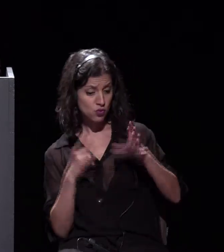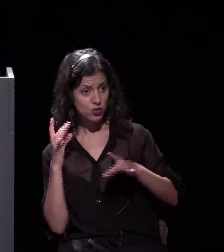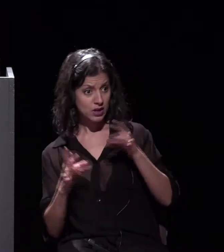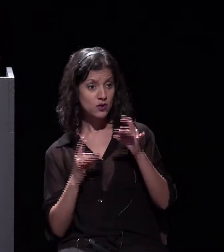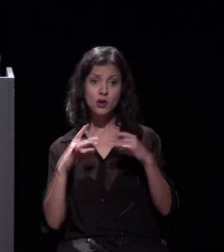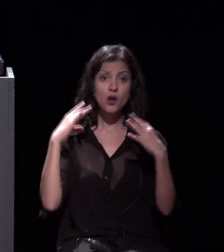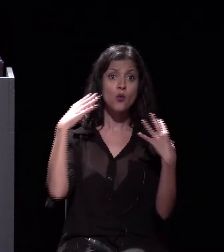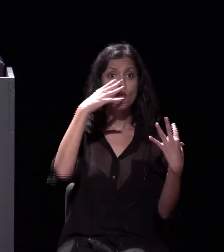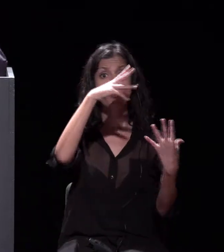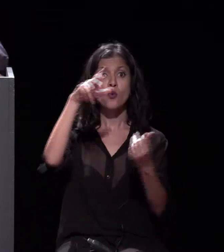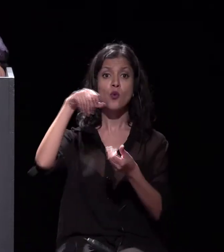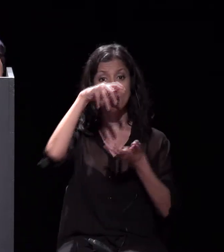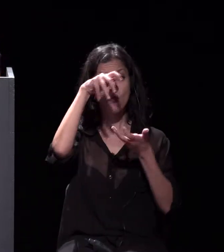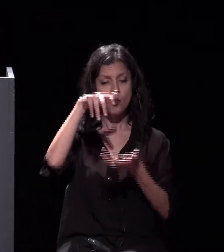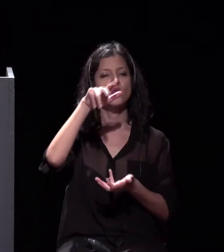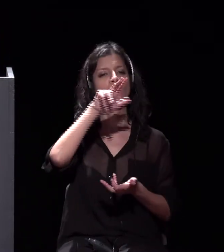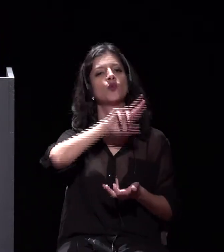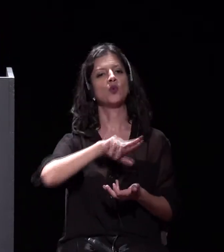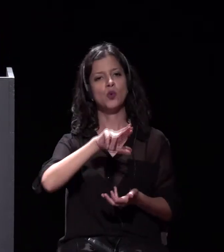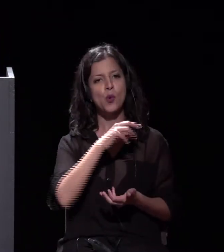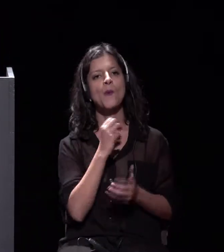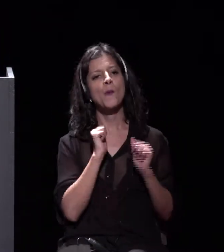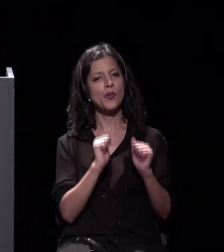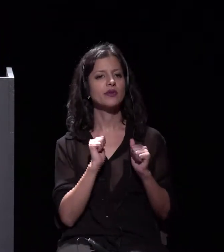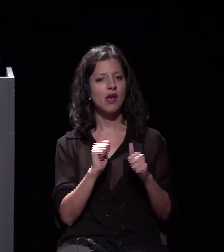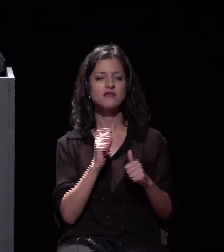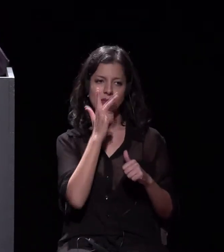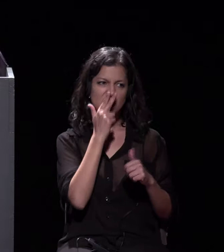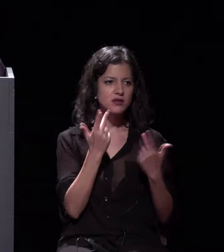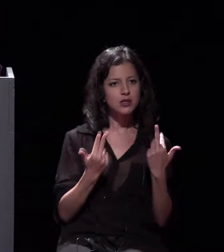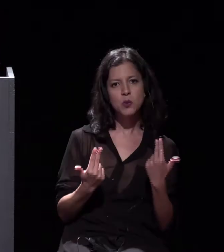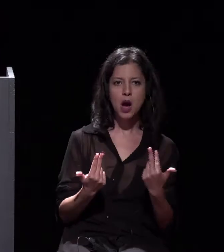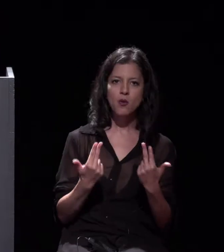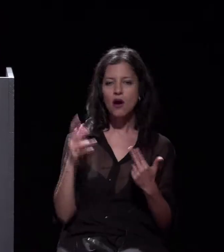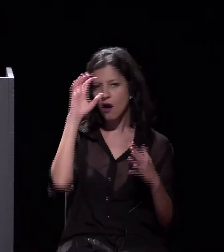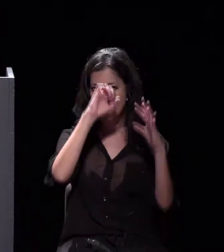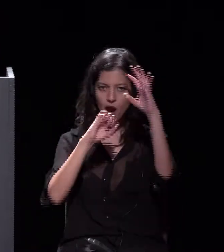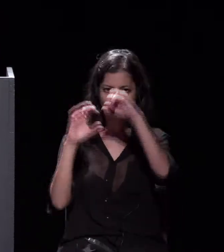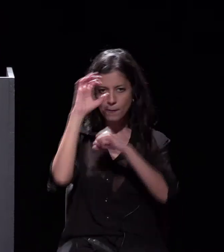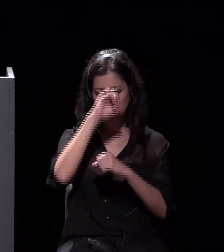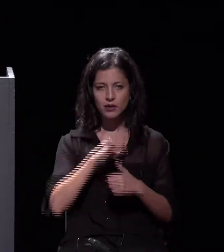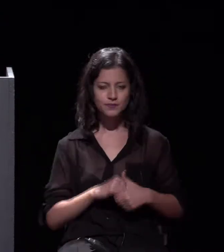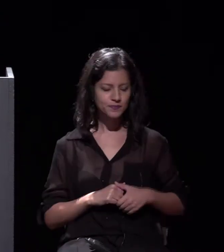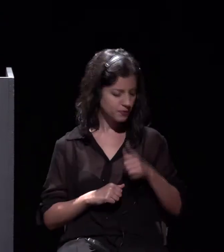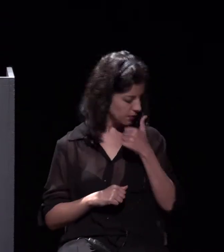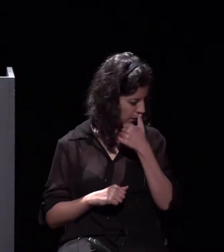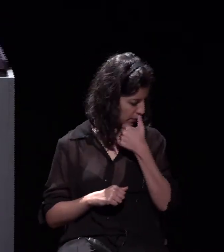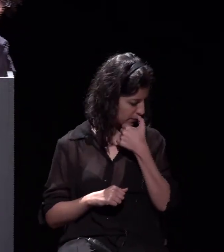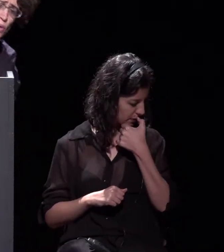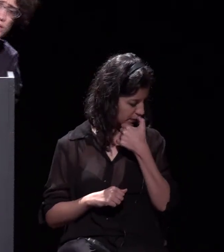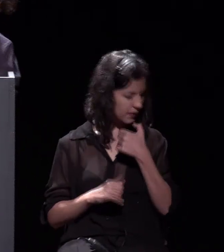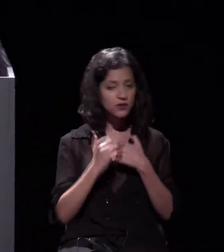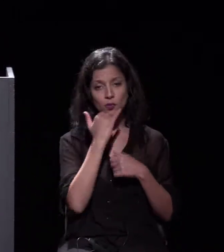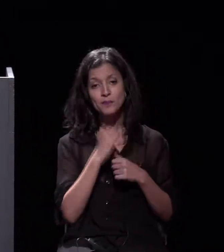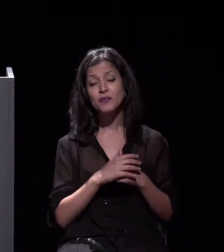would learn pretty much the same. I mean, it sounds like a horrifically, imperialist idea, except that also, running